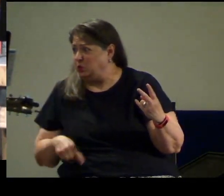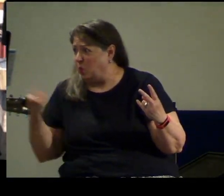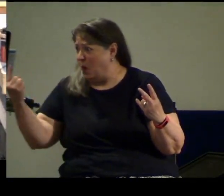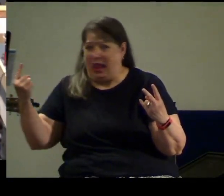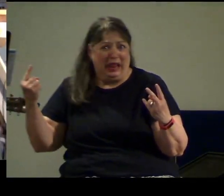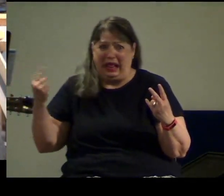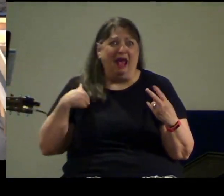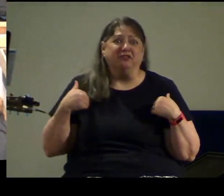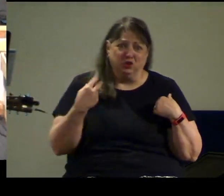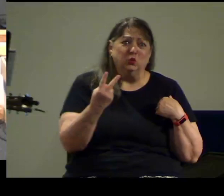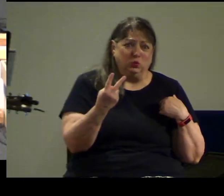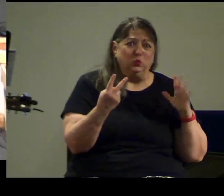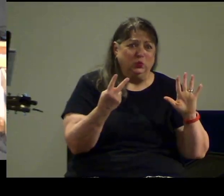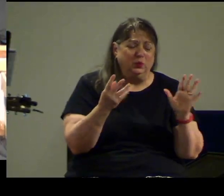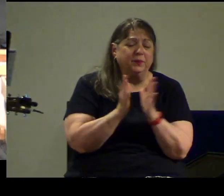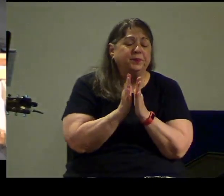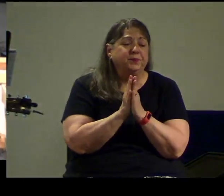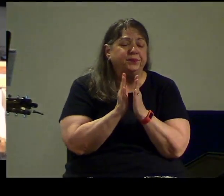truth.